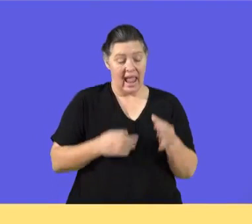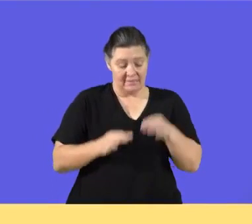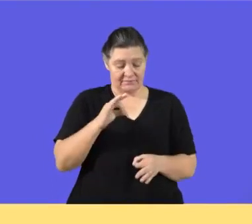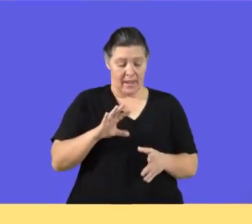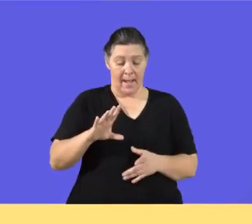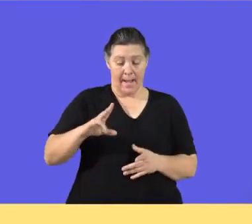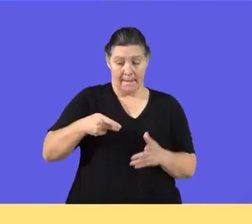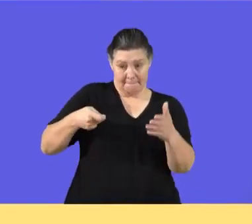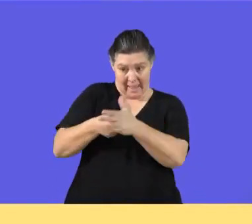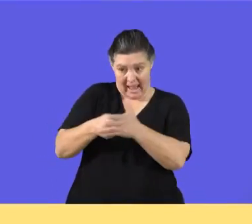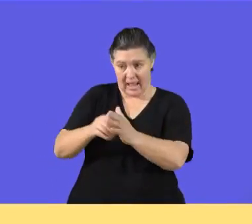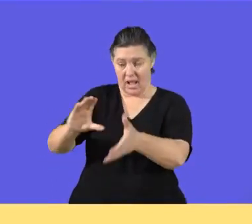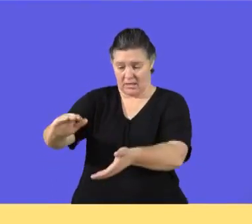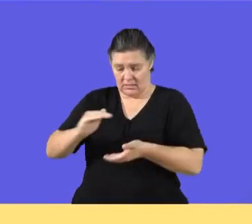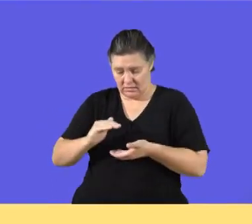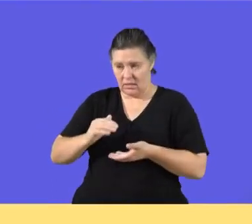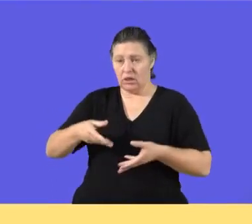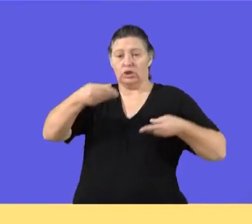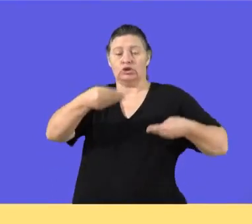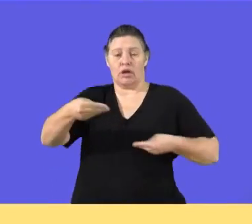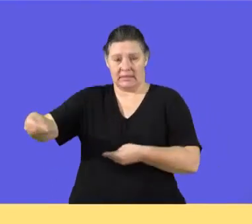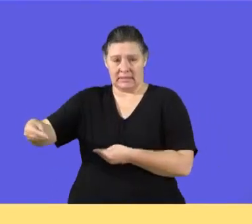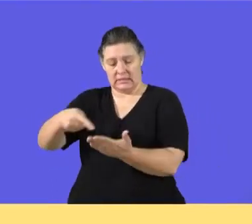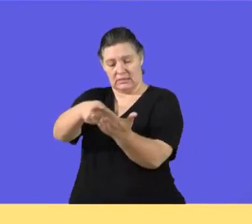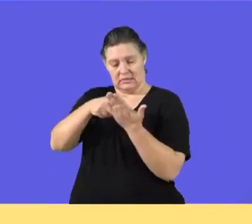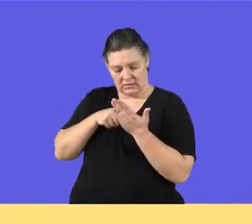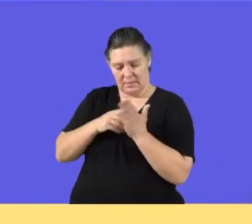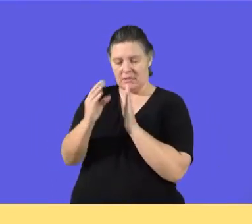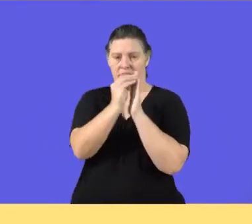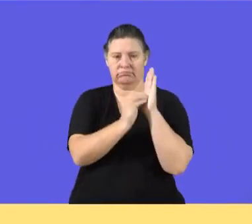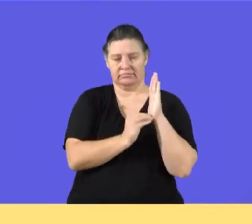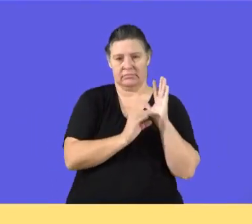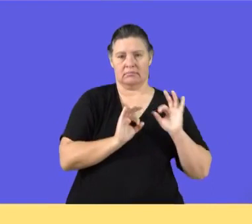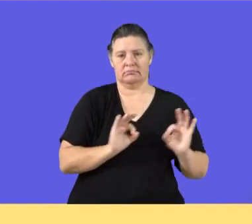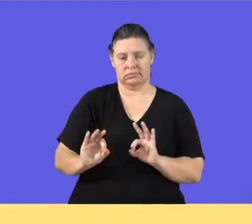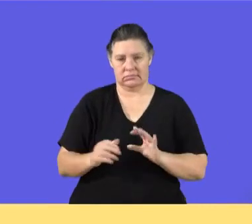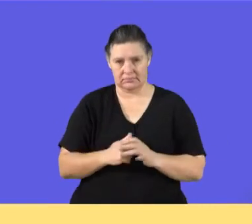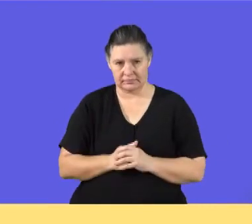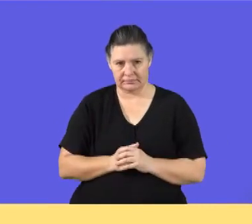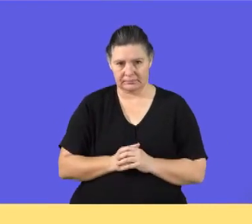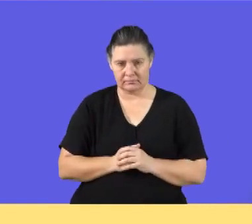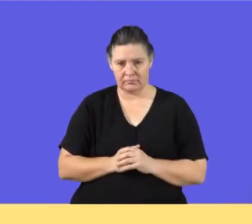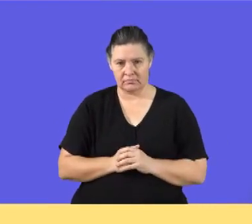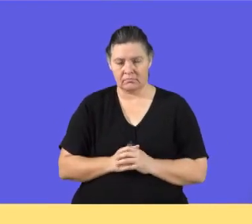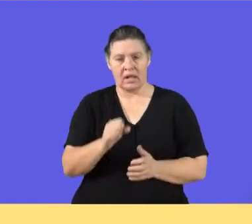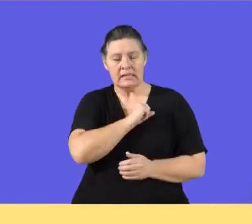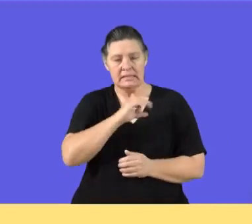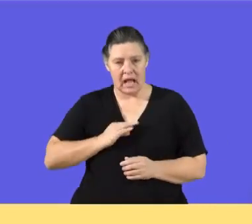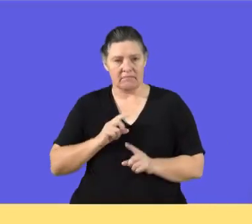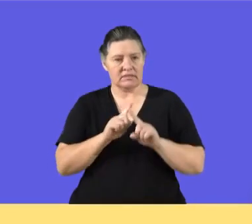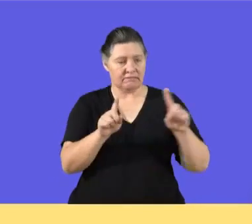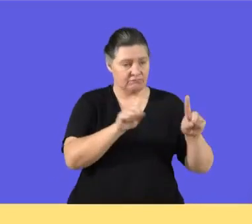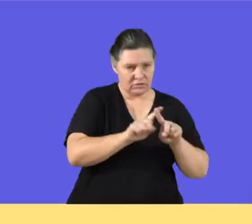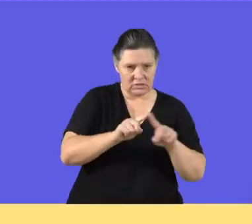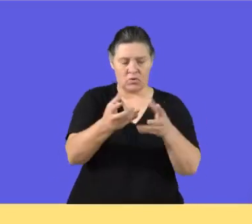recorded correctly. In other words, when we buy goods, they will give us documents. Those documents must be recorded